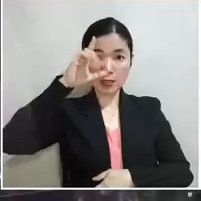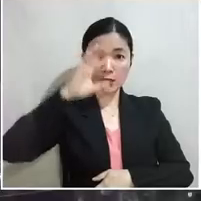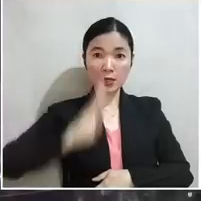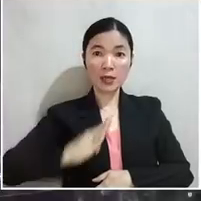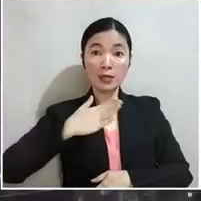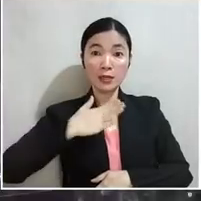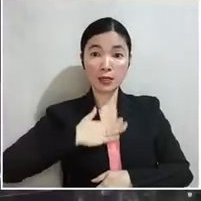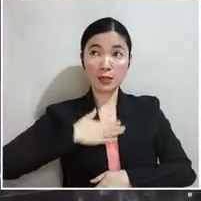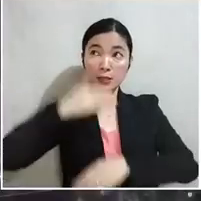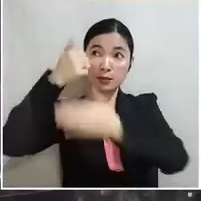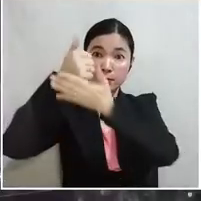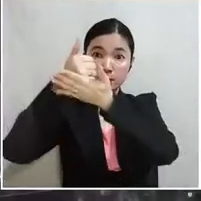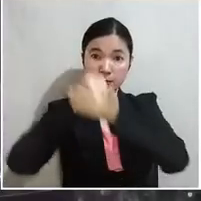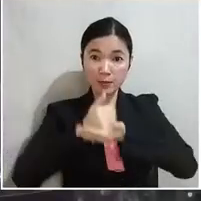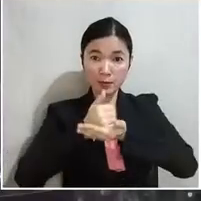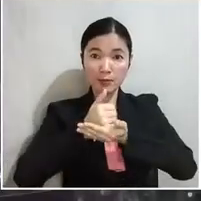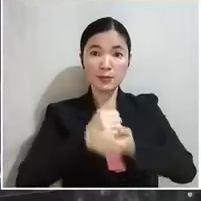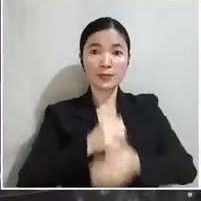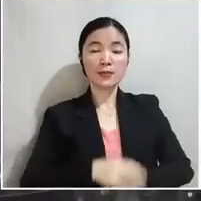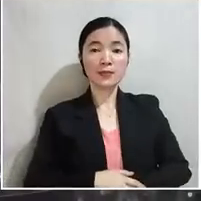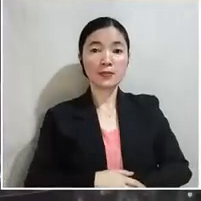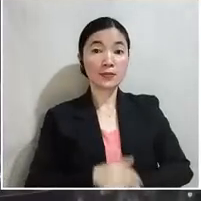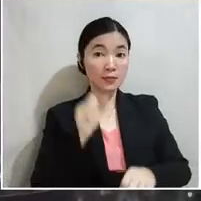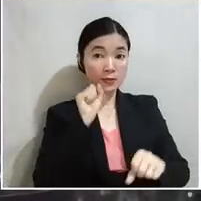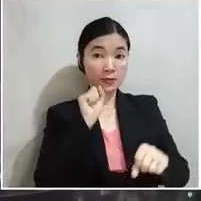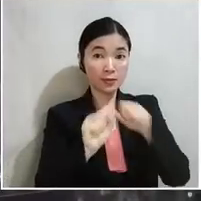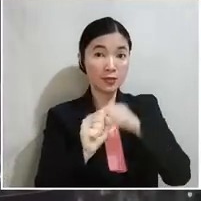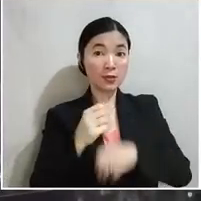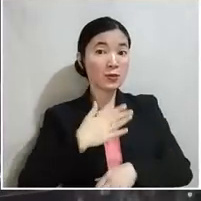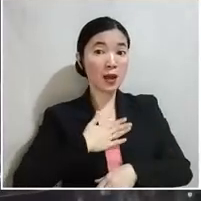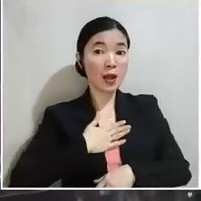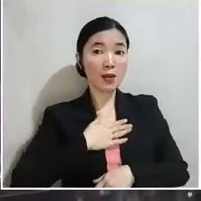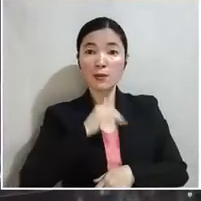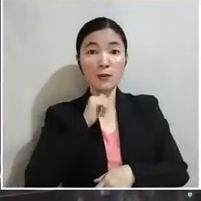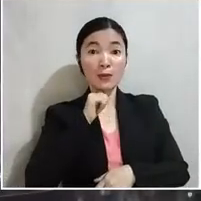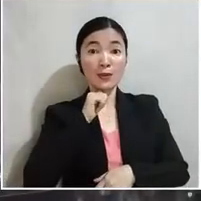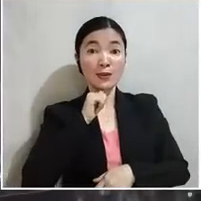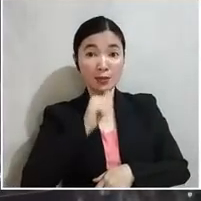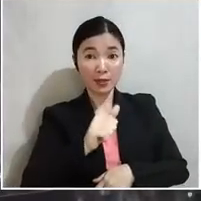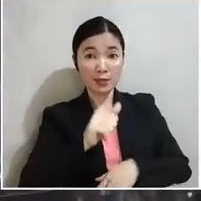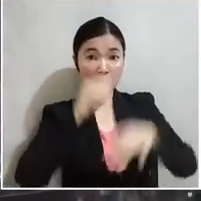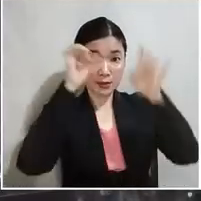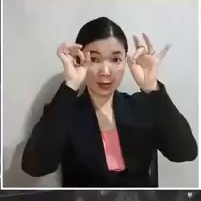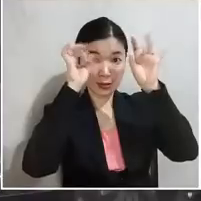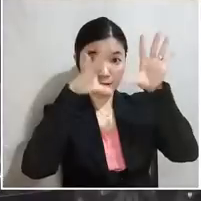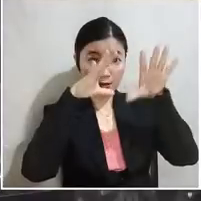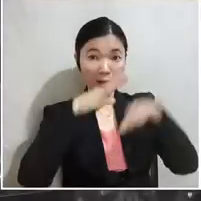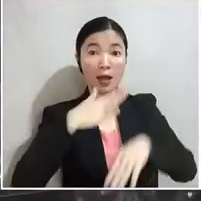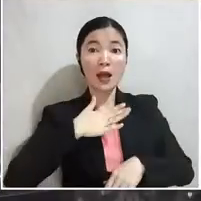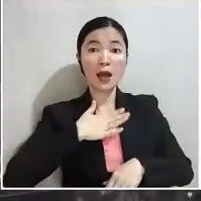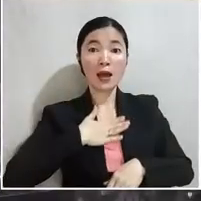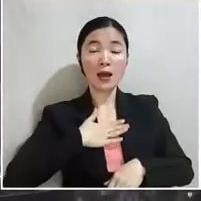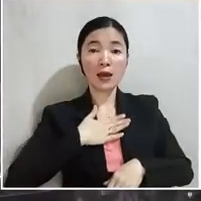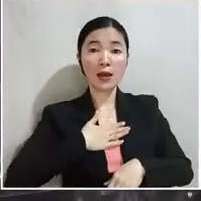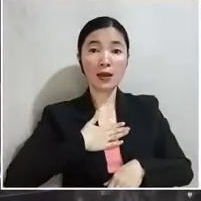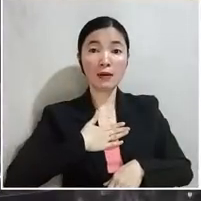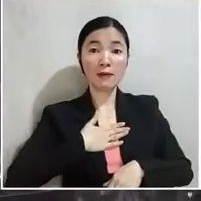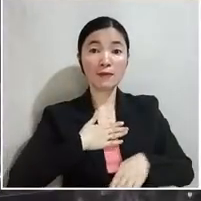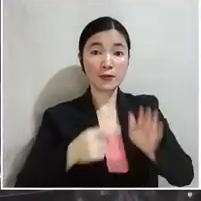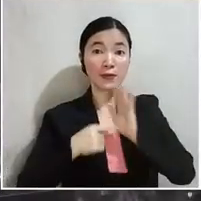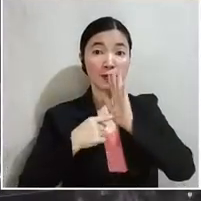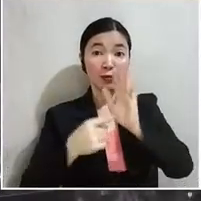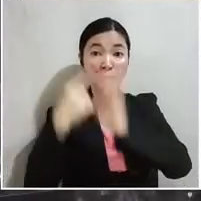help. Therefore, I am not disgraced. I have set my face like